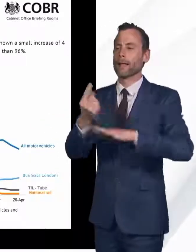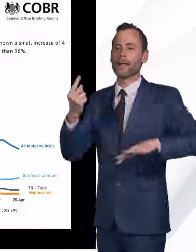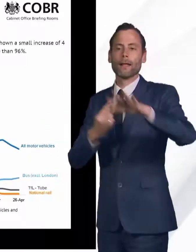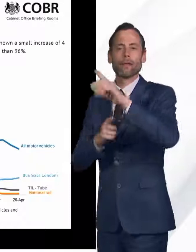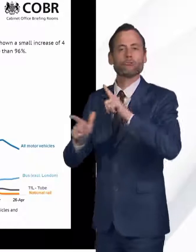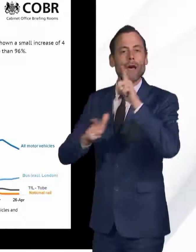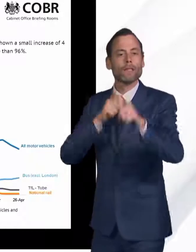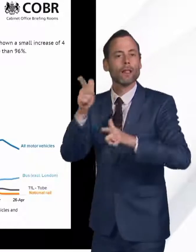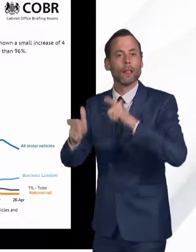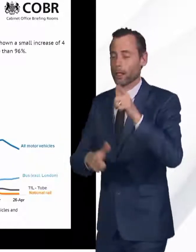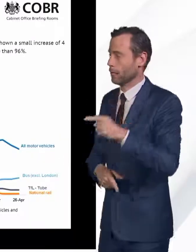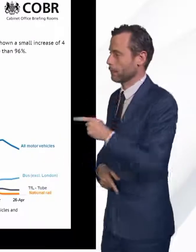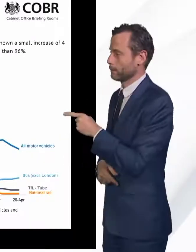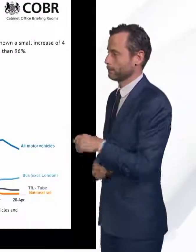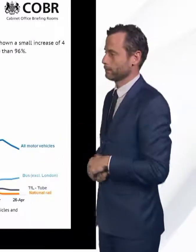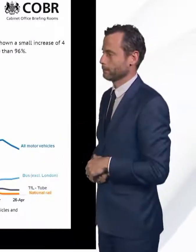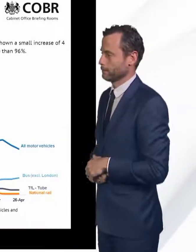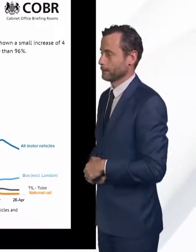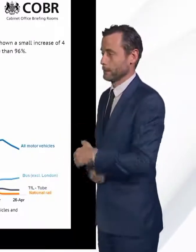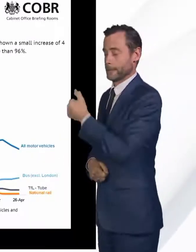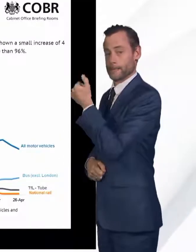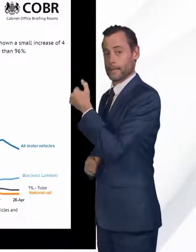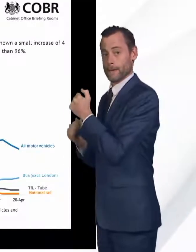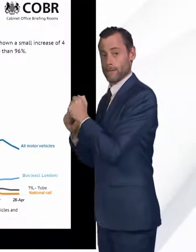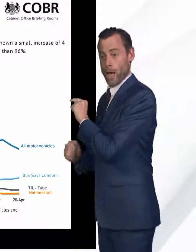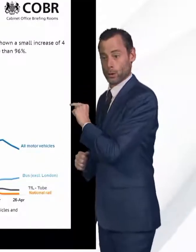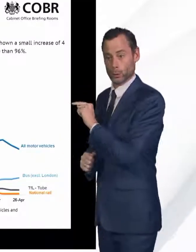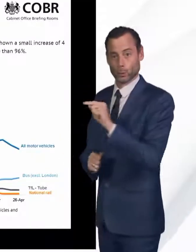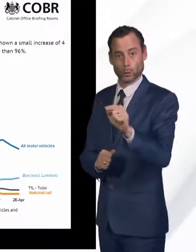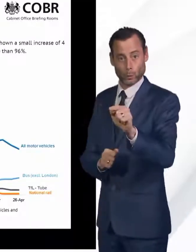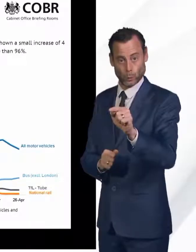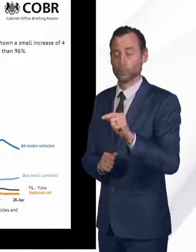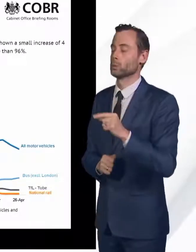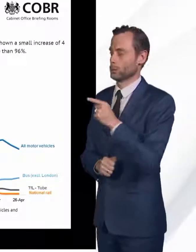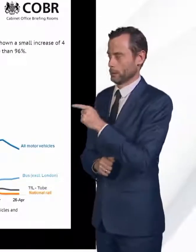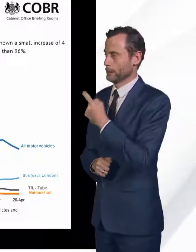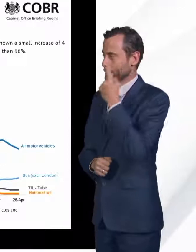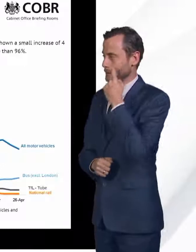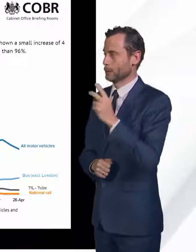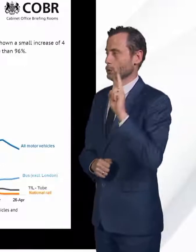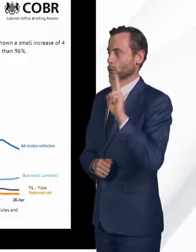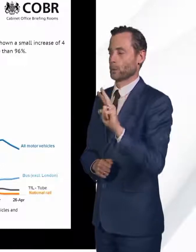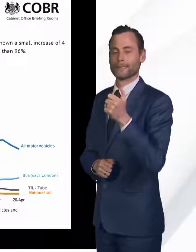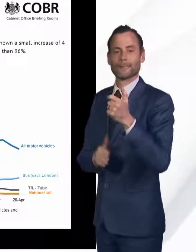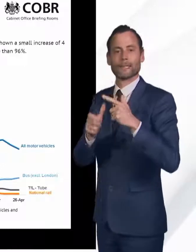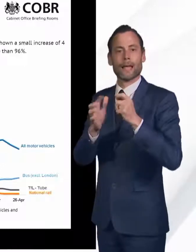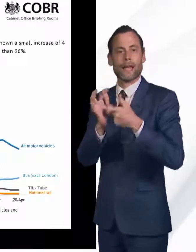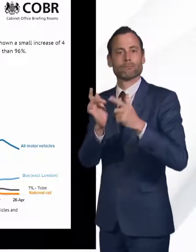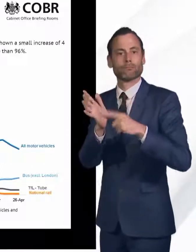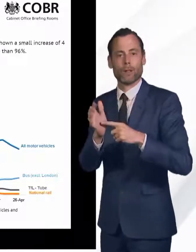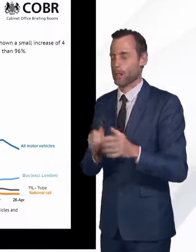side and runs to Saturday, 26th of April. And what you see when you look at this data is how